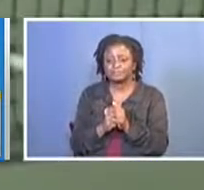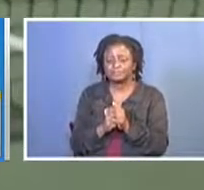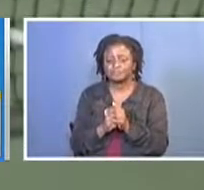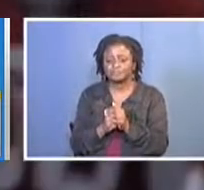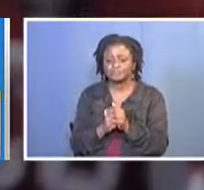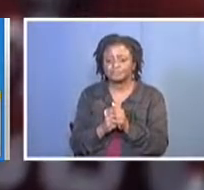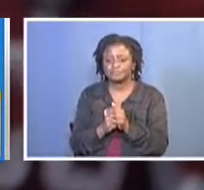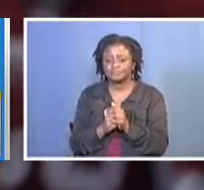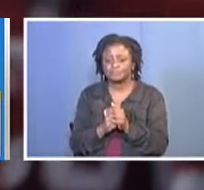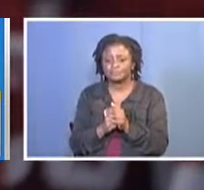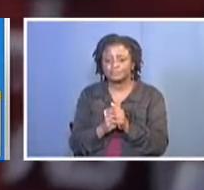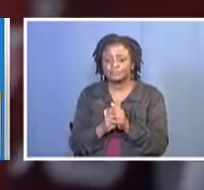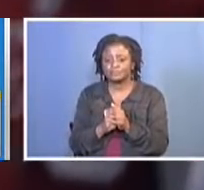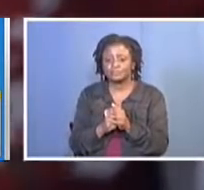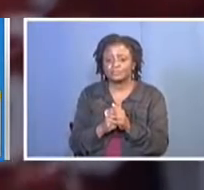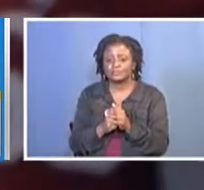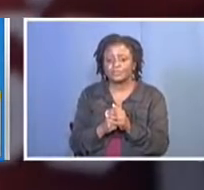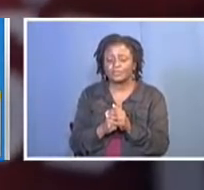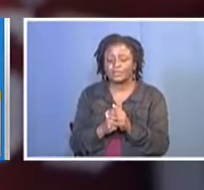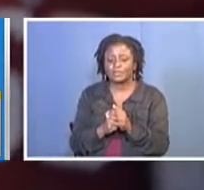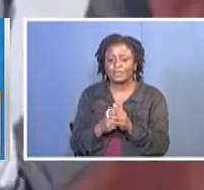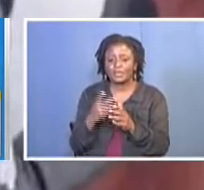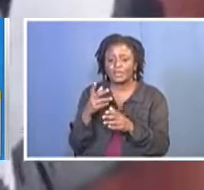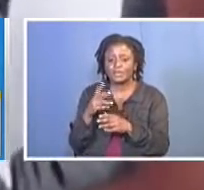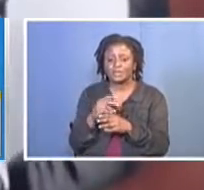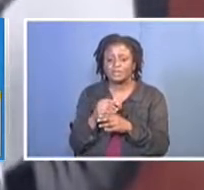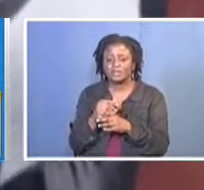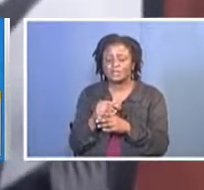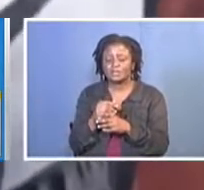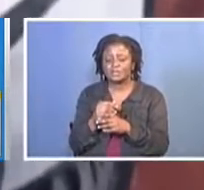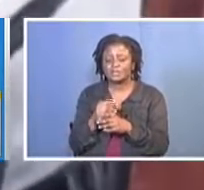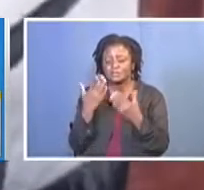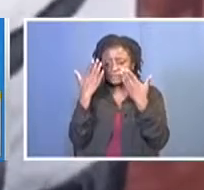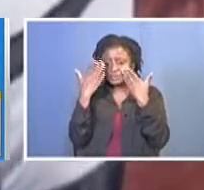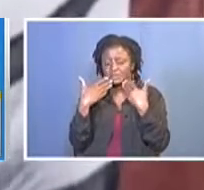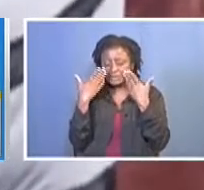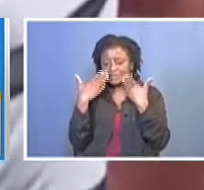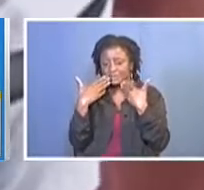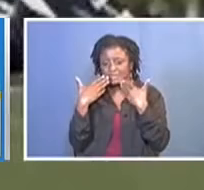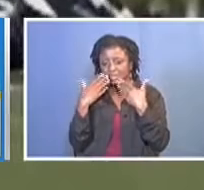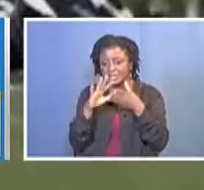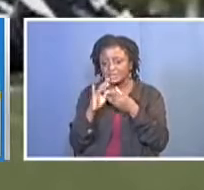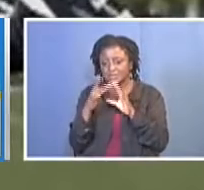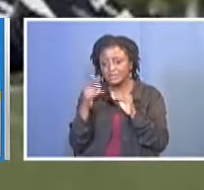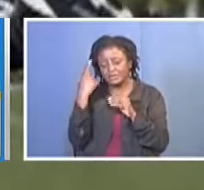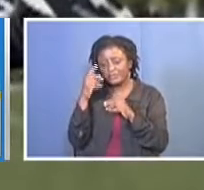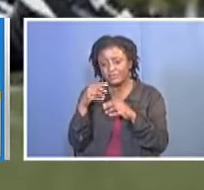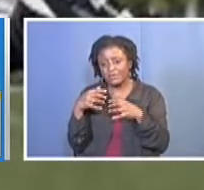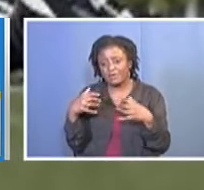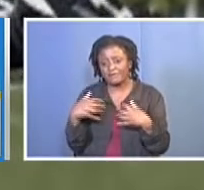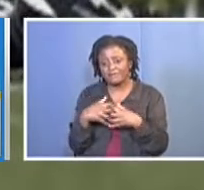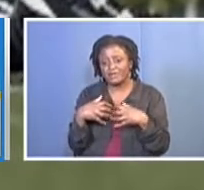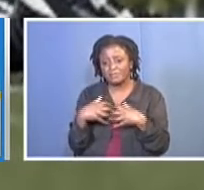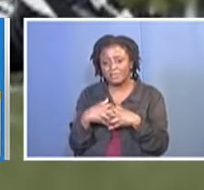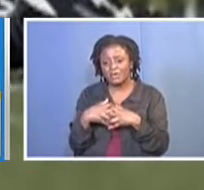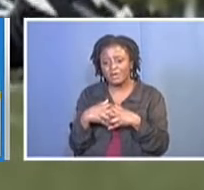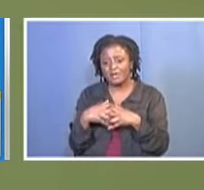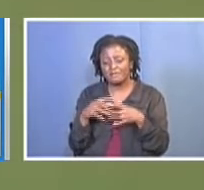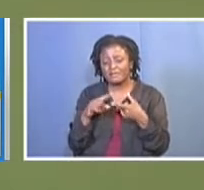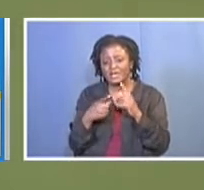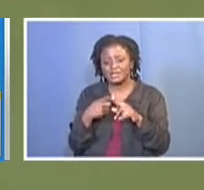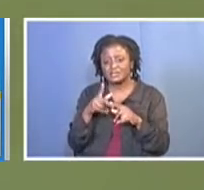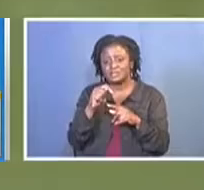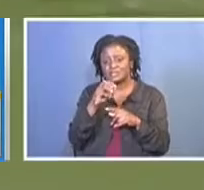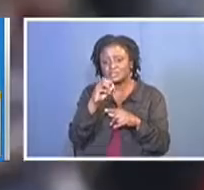Darling. And begin today's sportscast on a somber note for some football fans. As you've probably heard by now, Tom